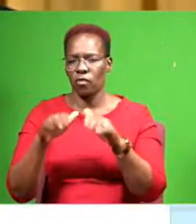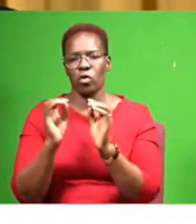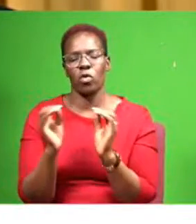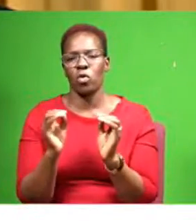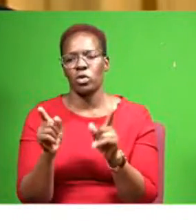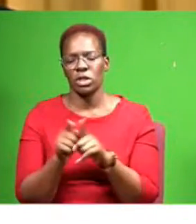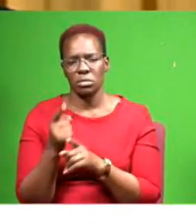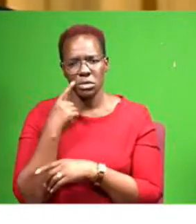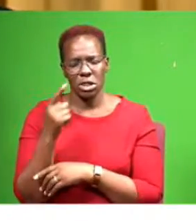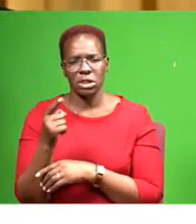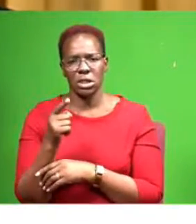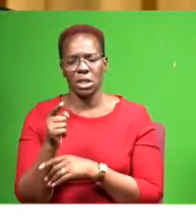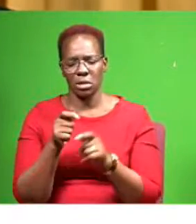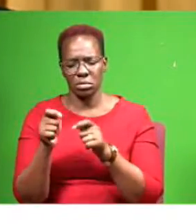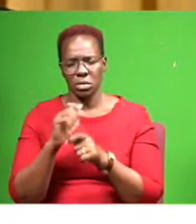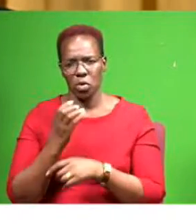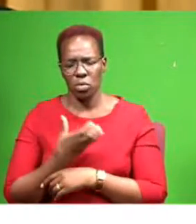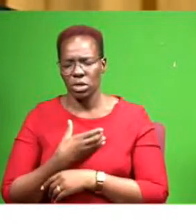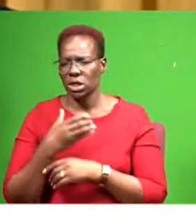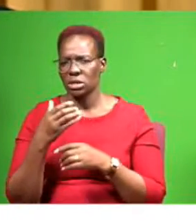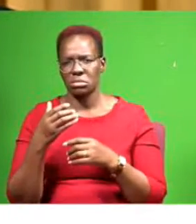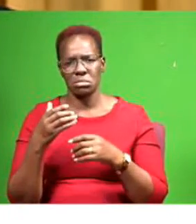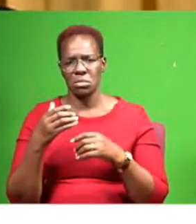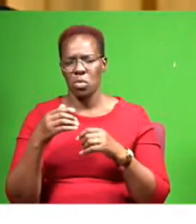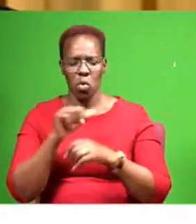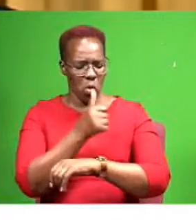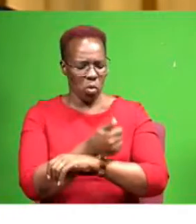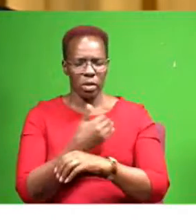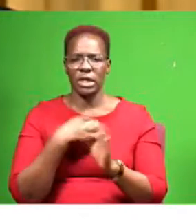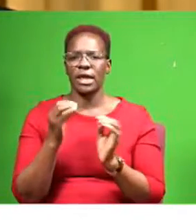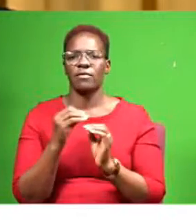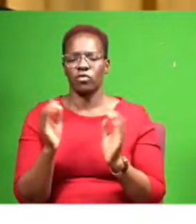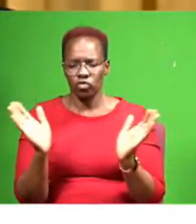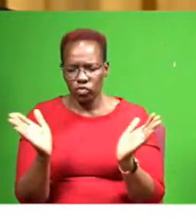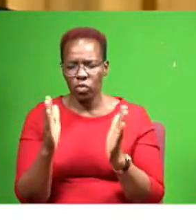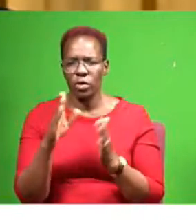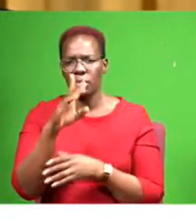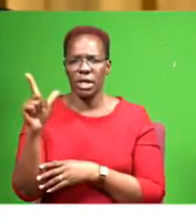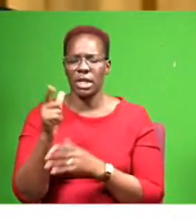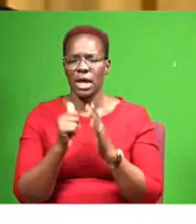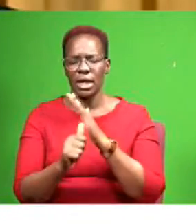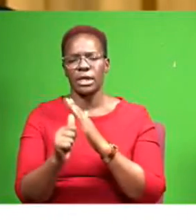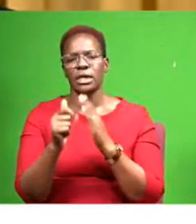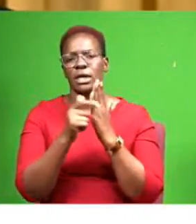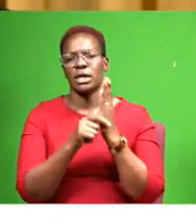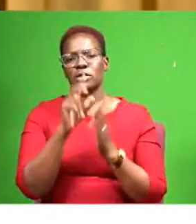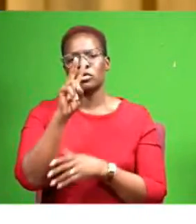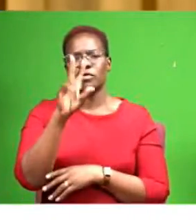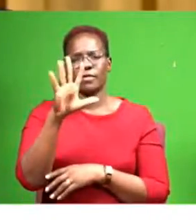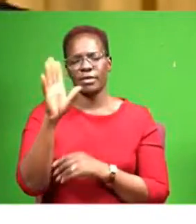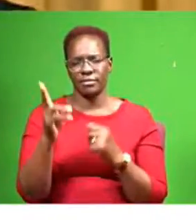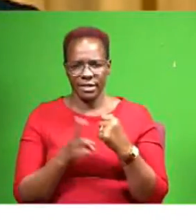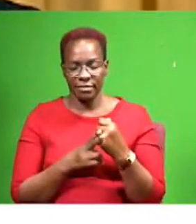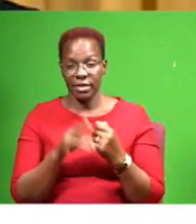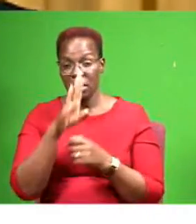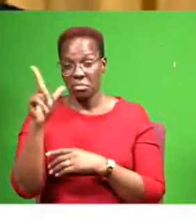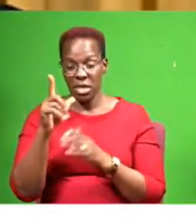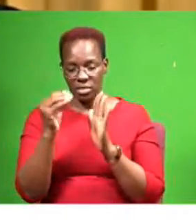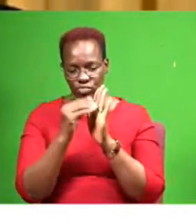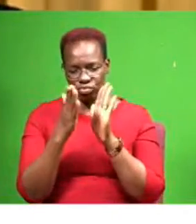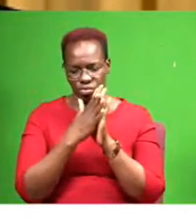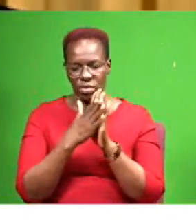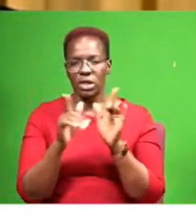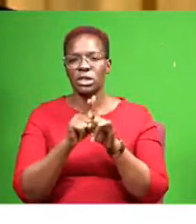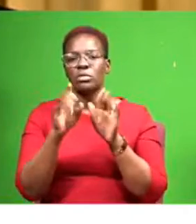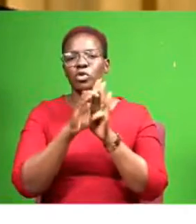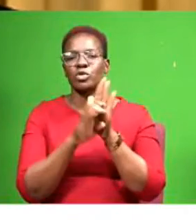BBI Steering Committee had no capacity to promote a bill under Article 257. The bill was published as the Constitution